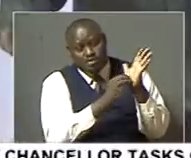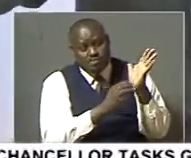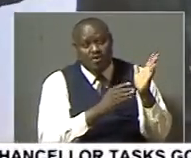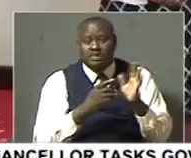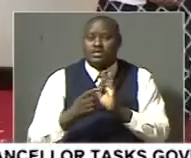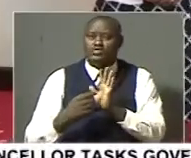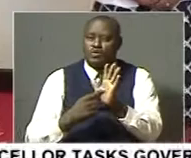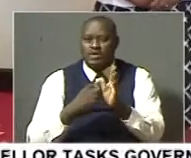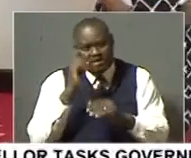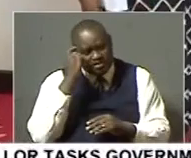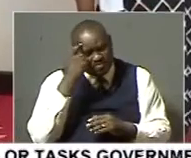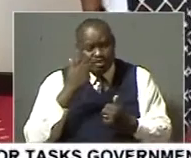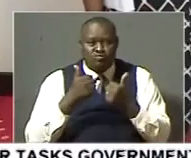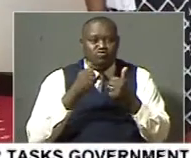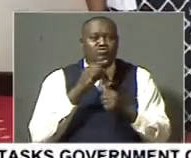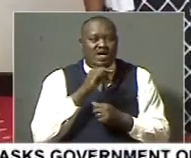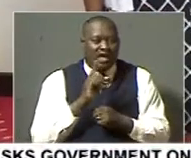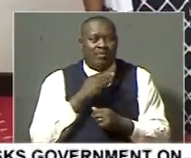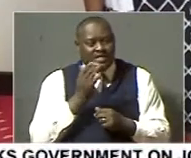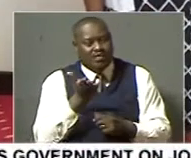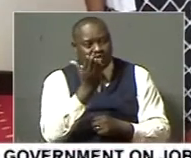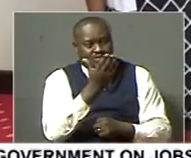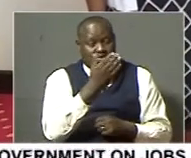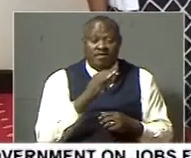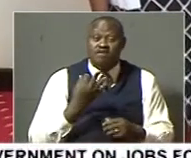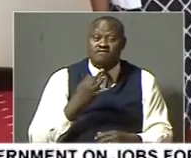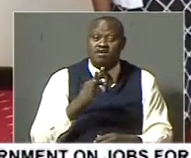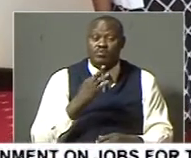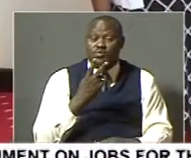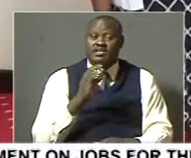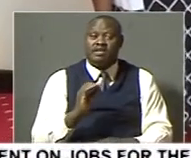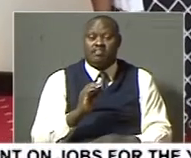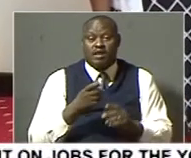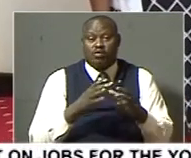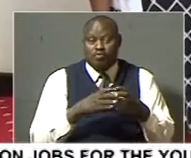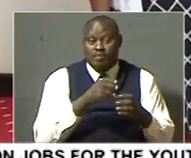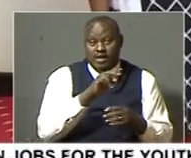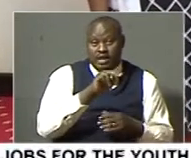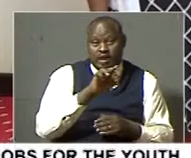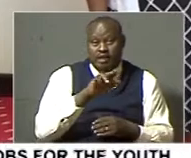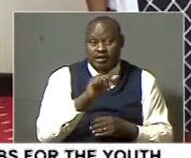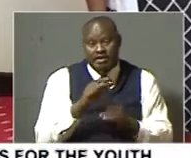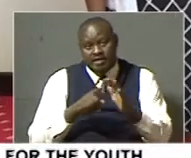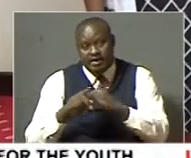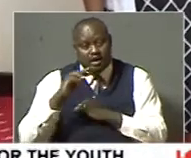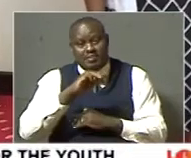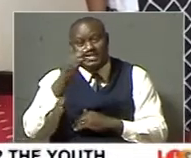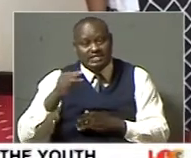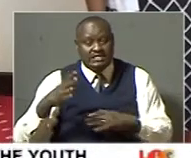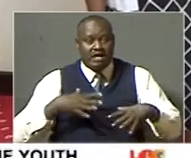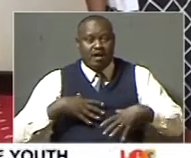portraying Museveni as a good person. Now, on February 20th, the NRA attacked Masindi barracks in a major